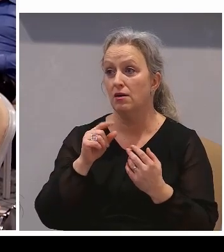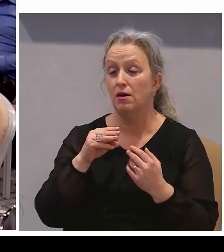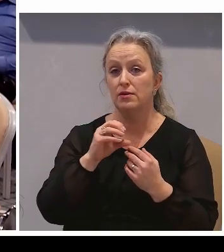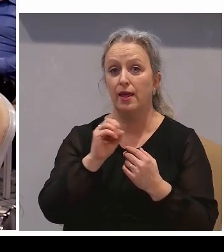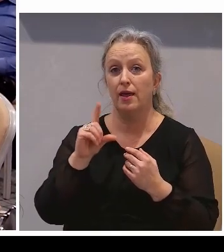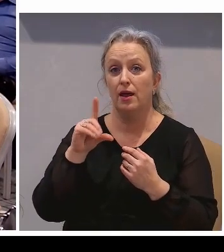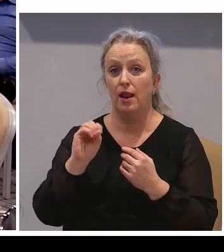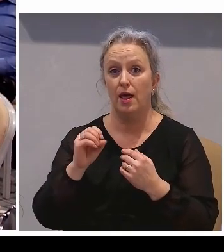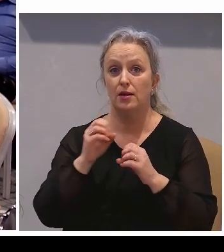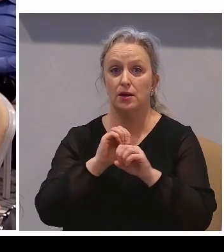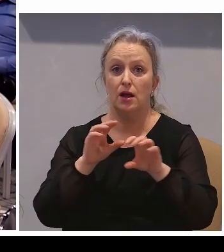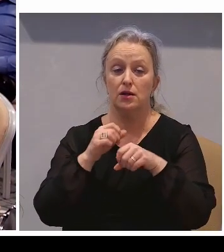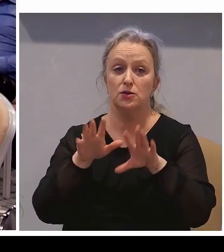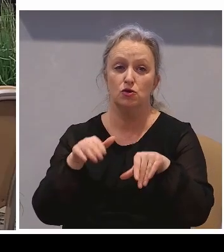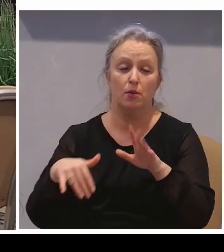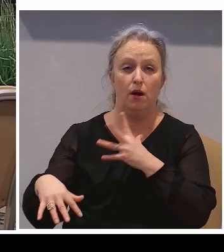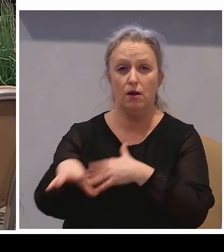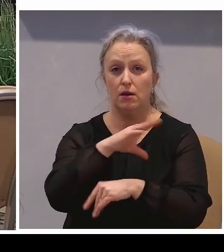muscle cell.